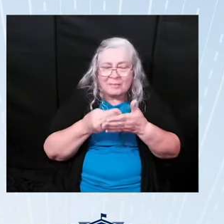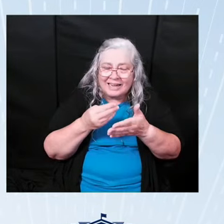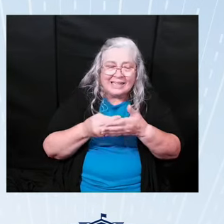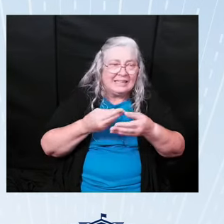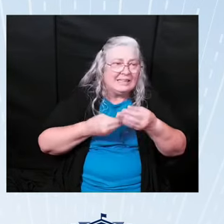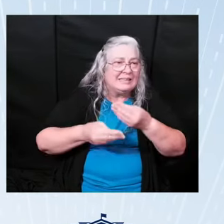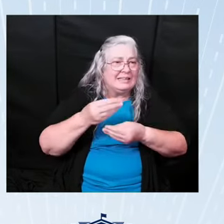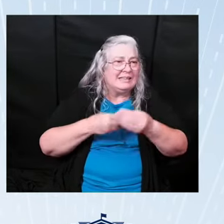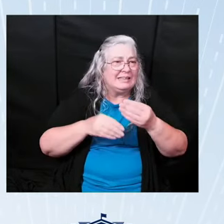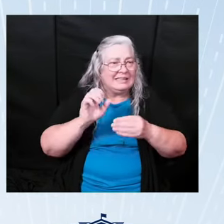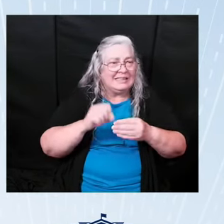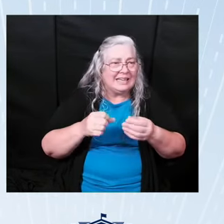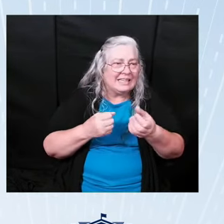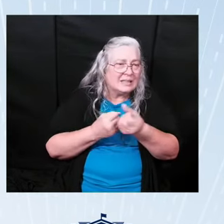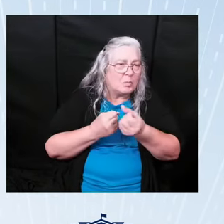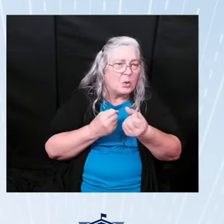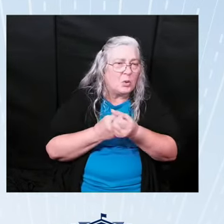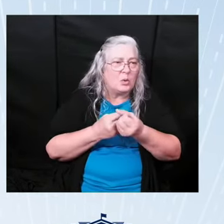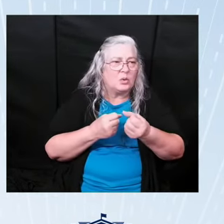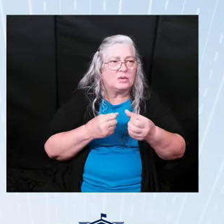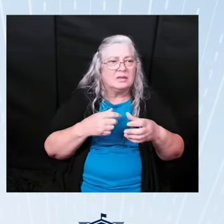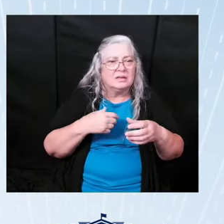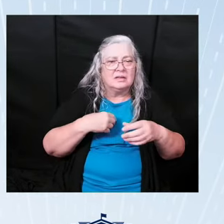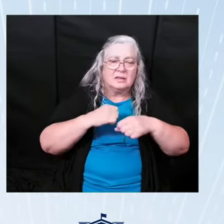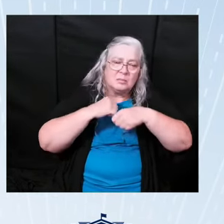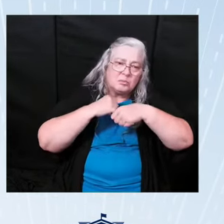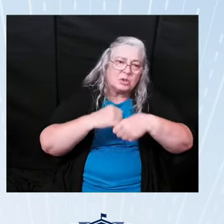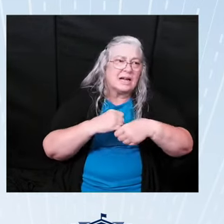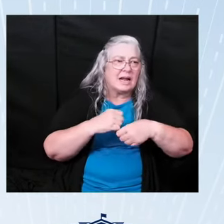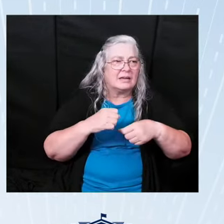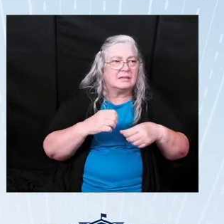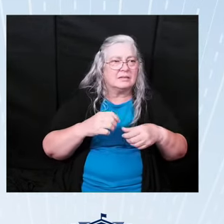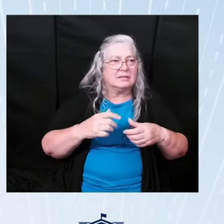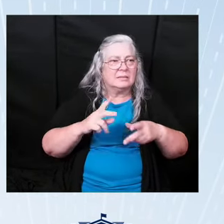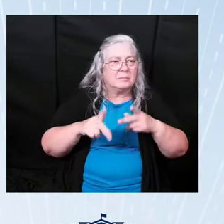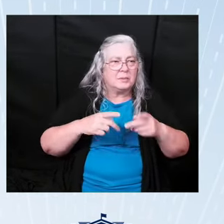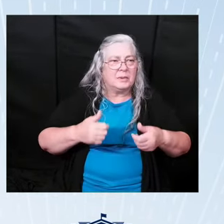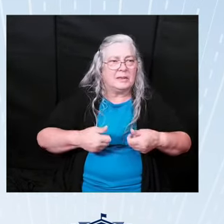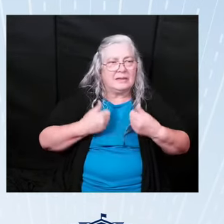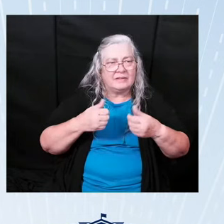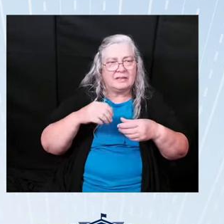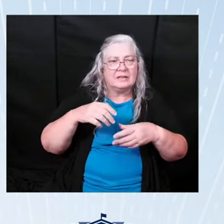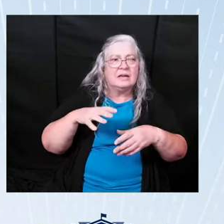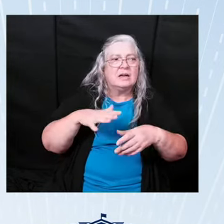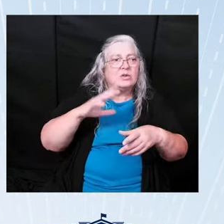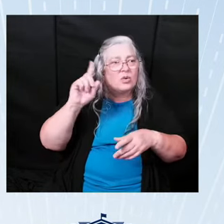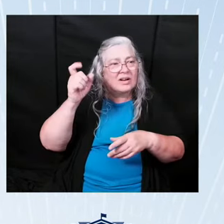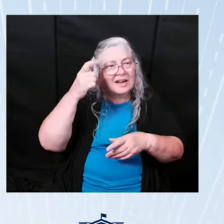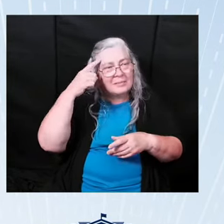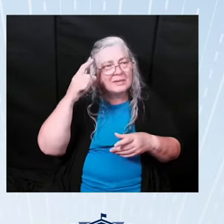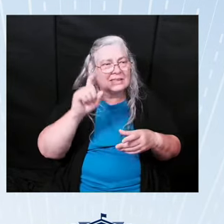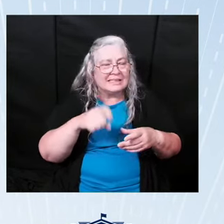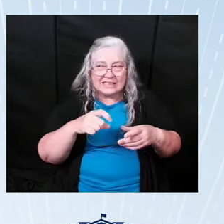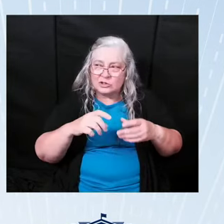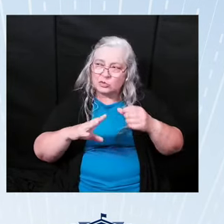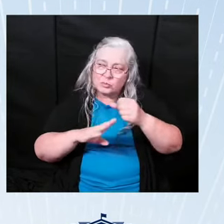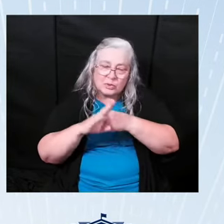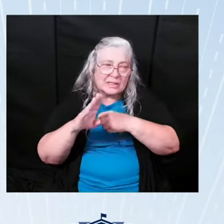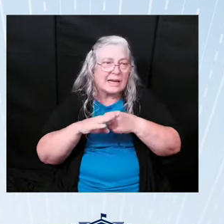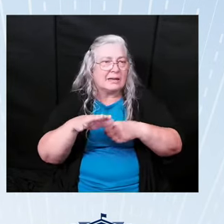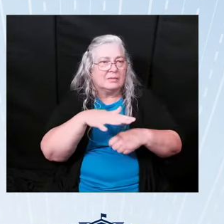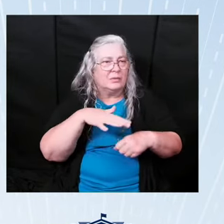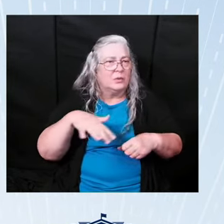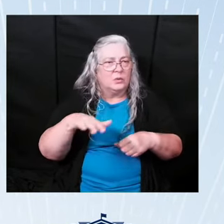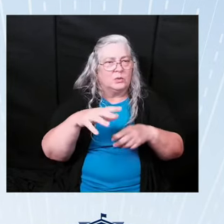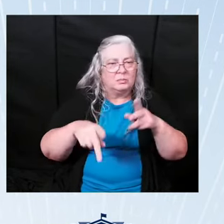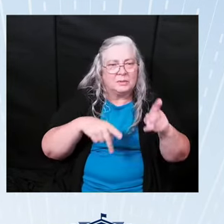Mayors are working all across the country to do this. Whatever it might be, whether it's cooling centers in Phoenix or habitat